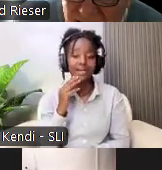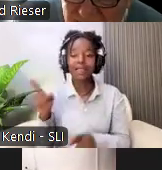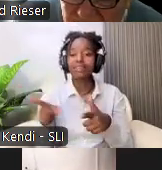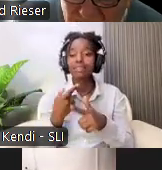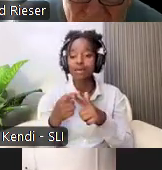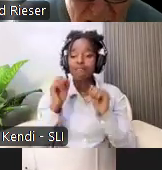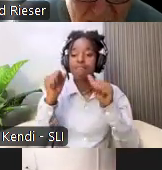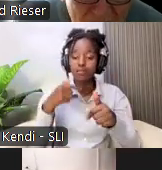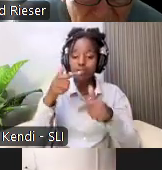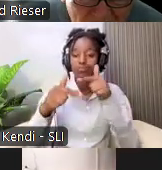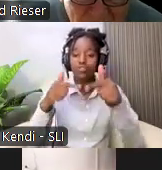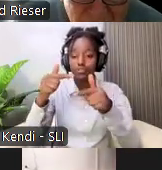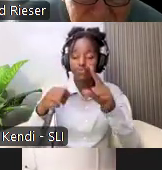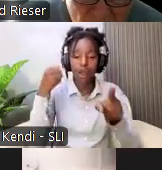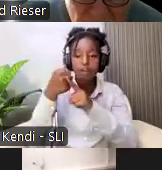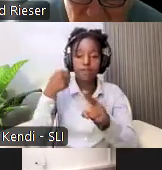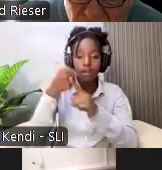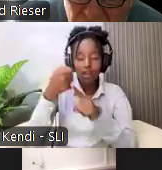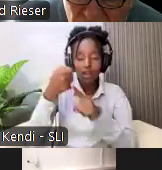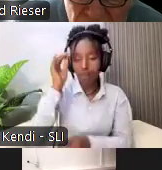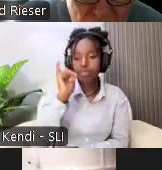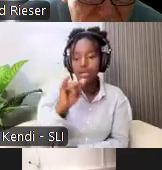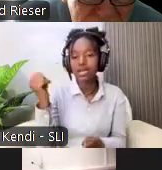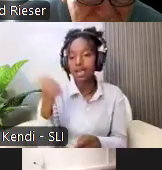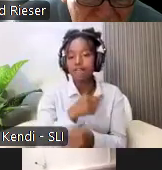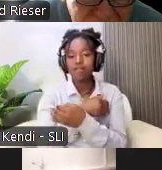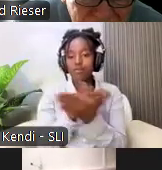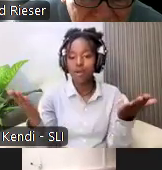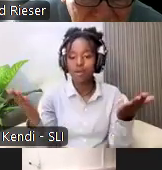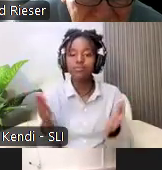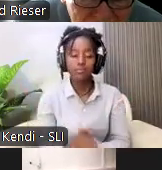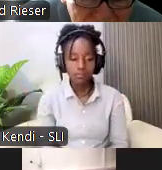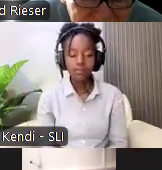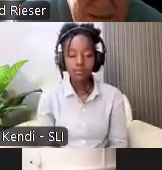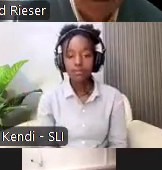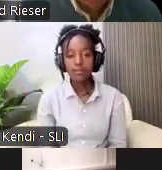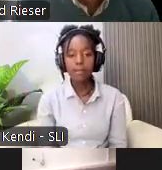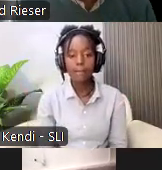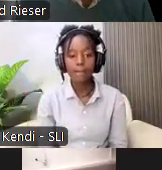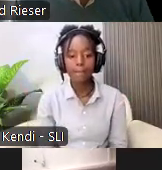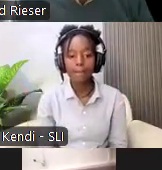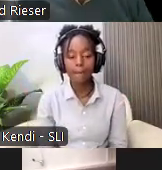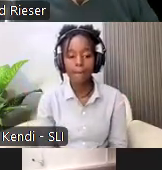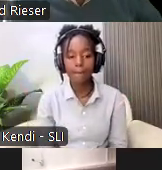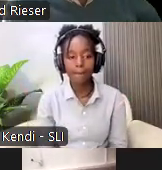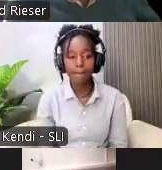and advocacy everywhere, is what Dr. Sruti was saying. Next, please.